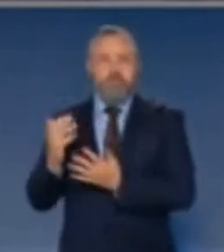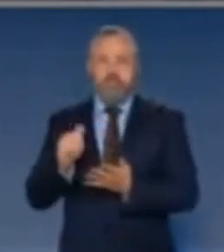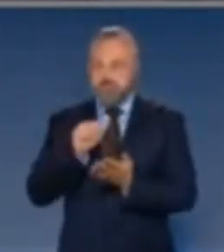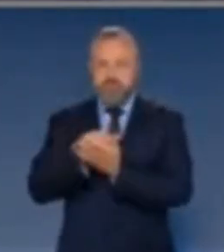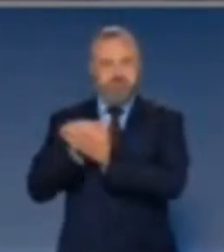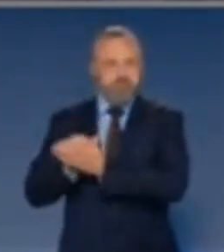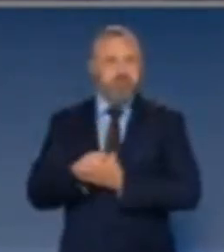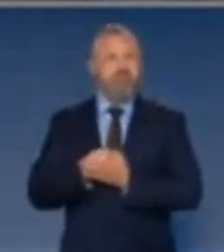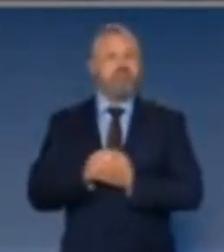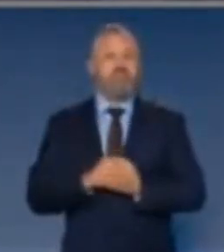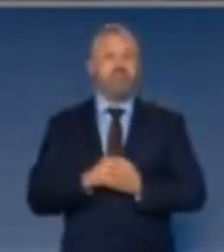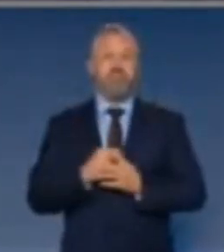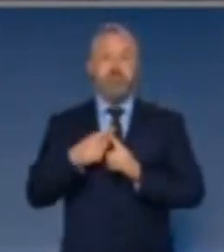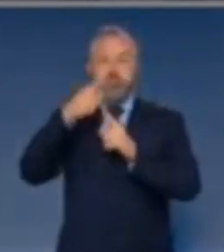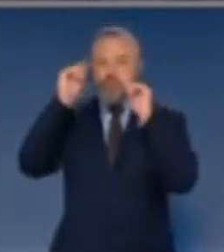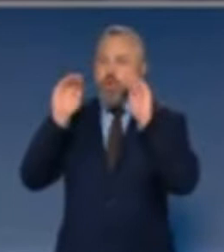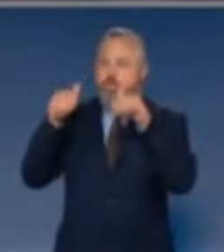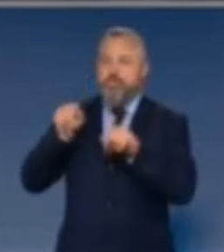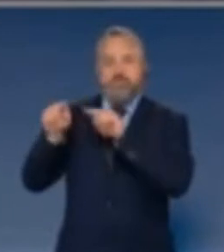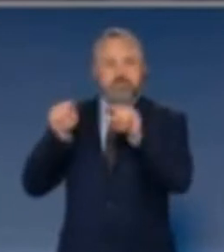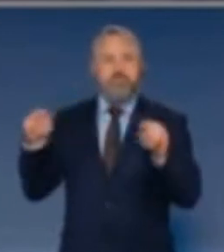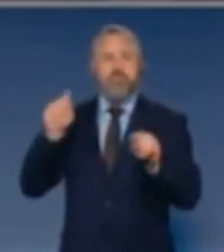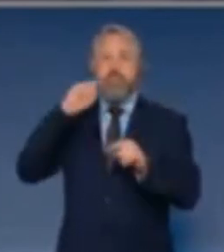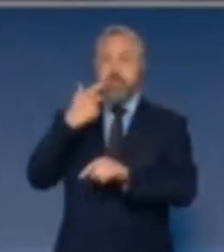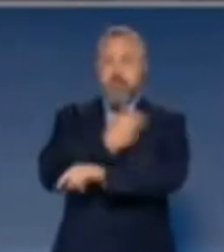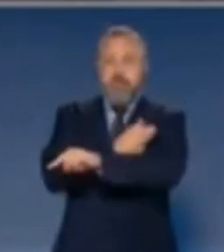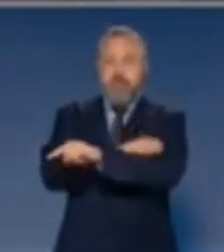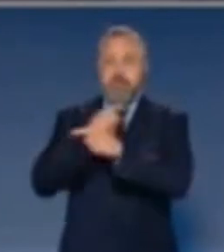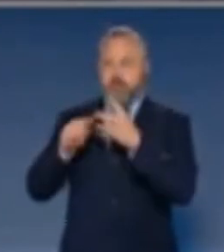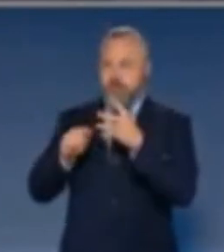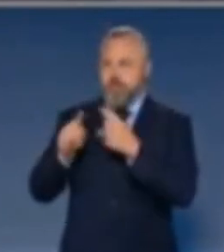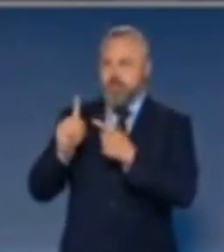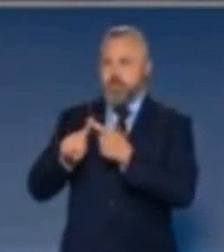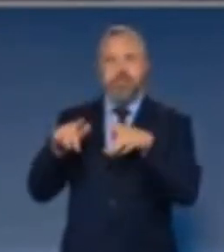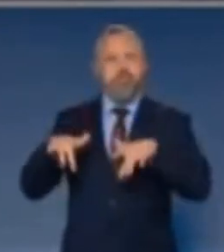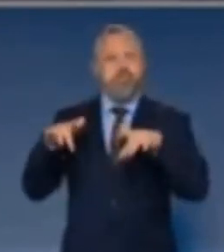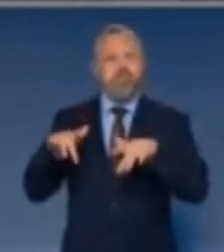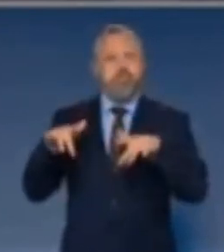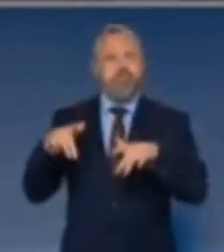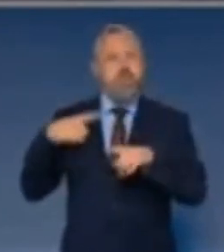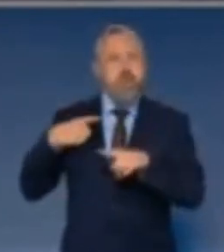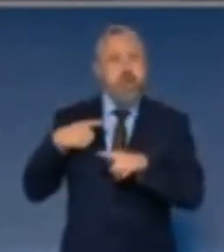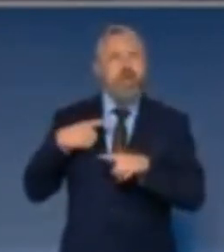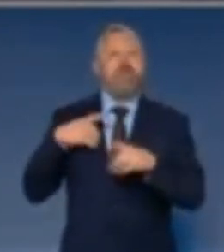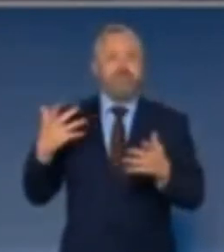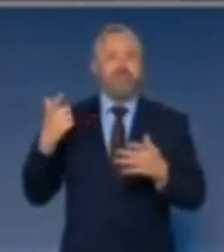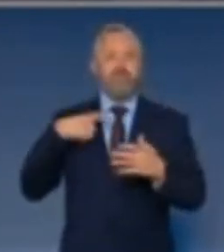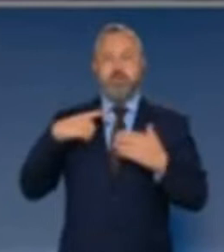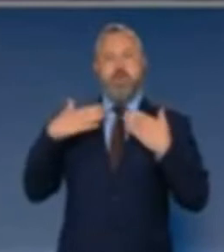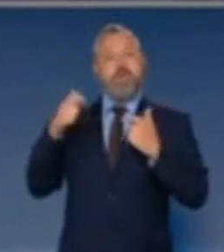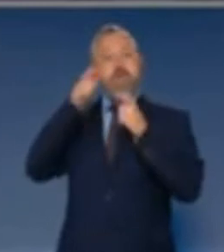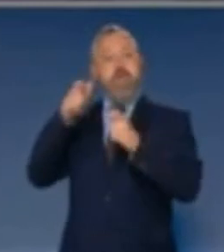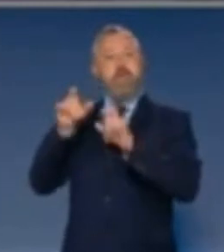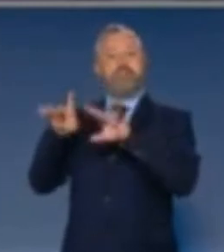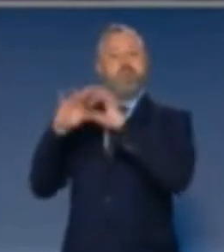expected to be vaccinated today have not been, and that is because the provider in question, Healthcare Australia, slowed